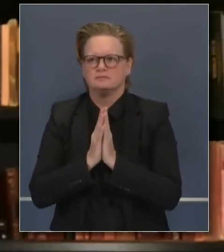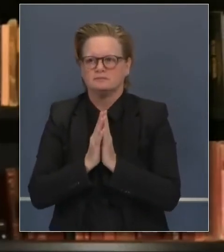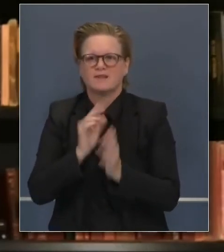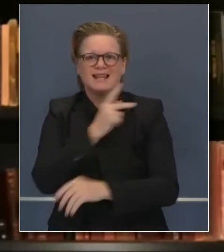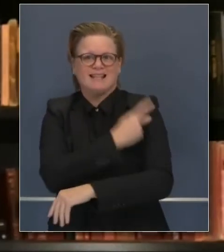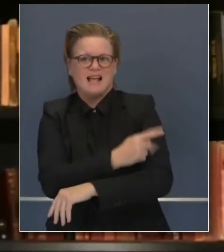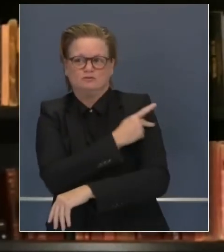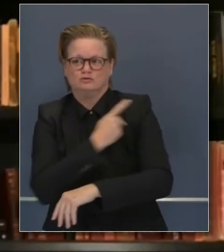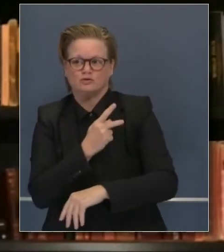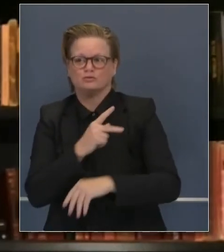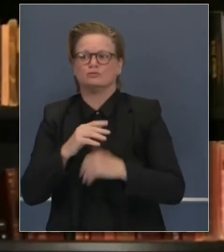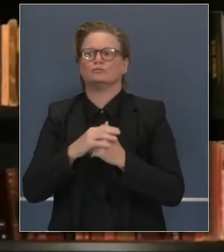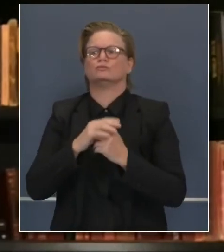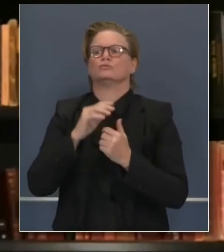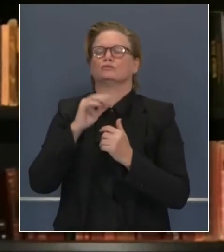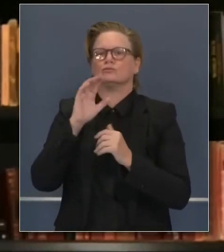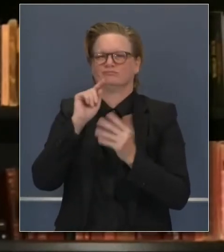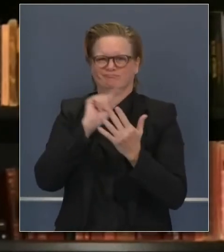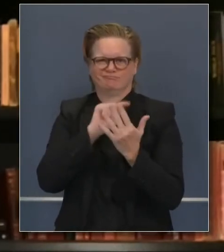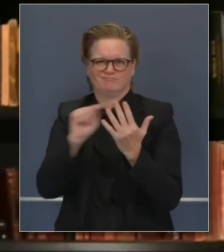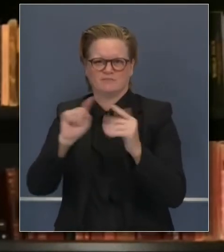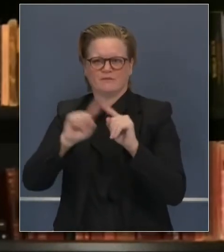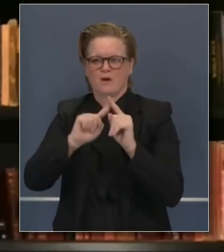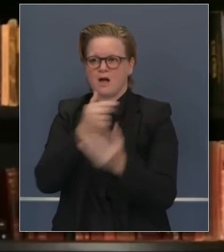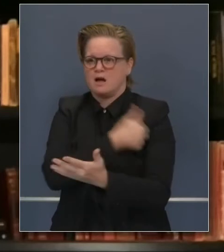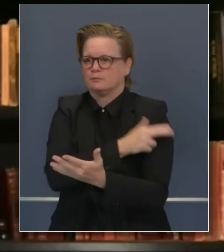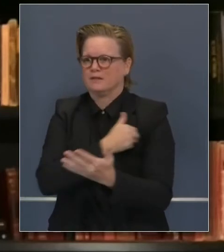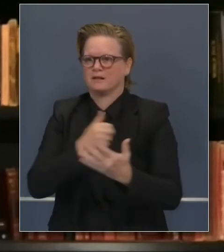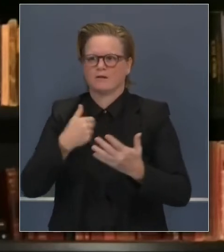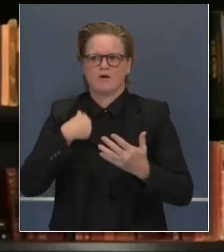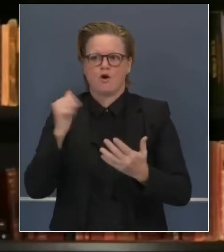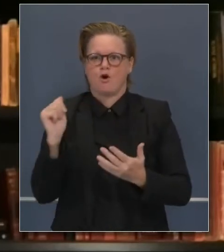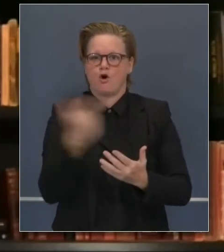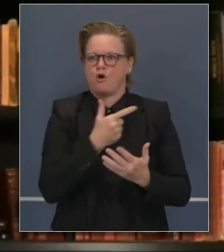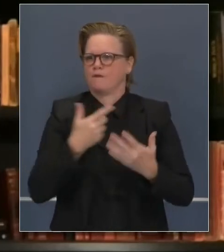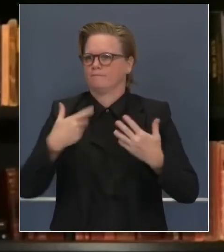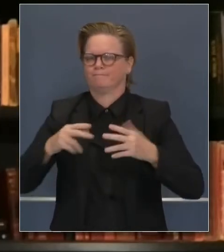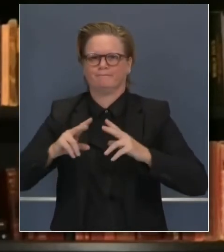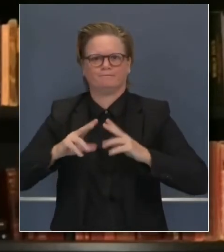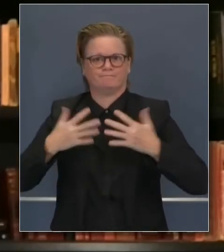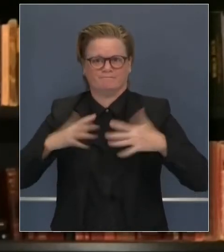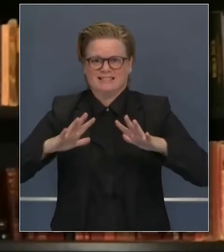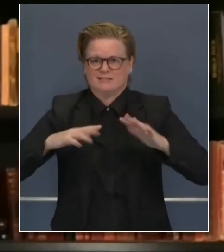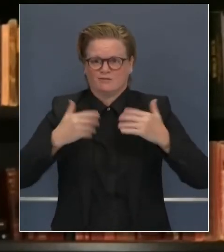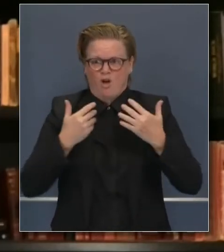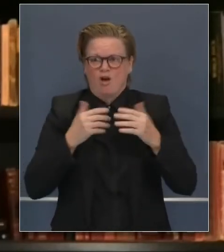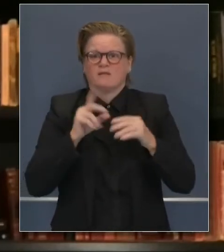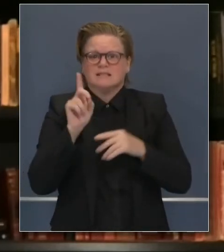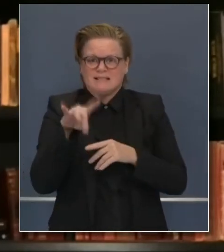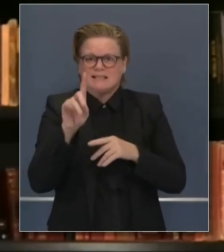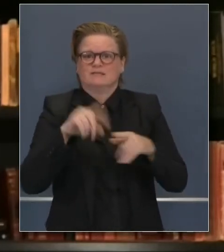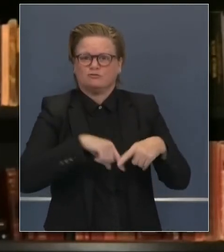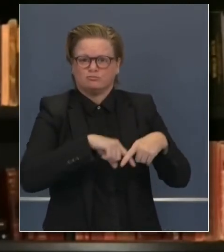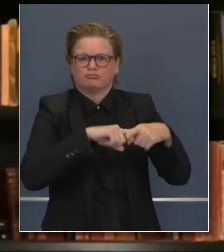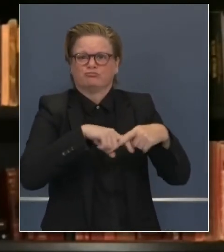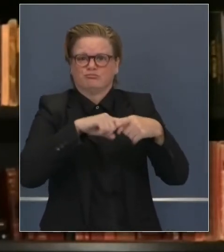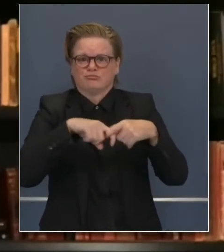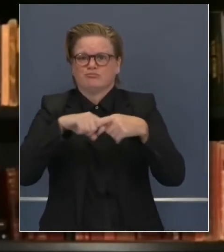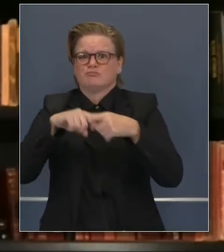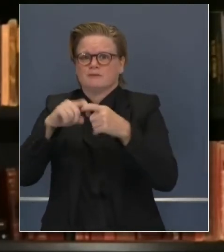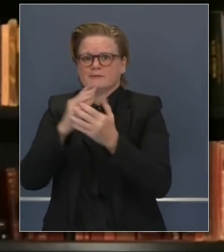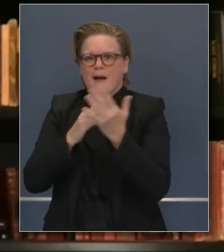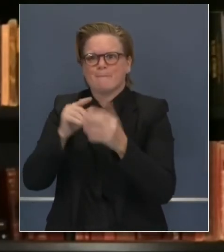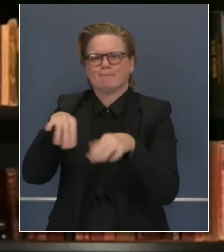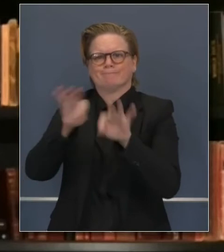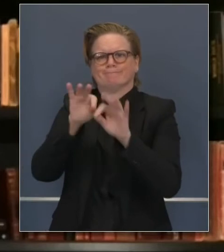are already actively, proactively suspending surgeries, elective surgeries, and the like, based upon conditions on the ground,